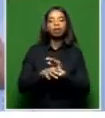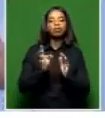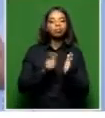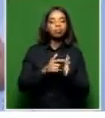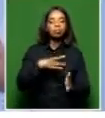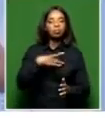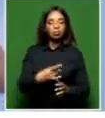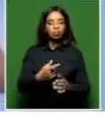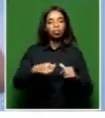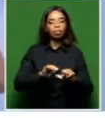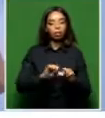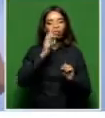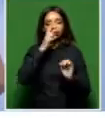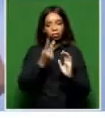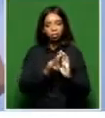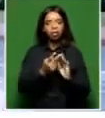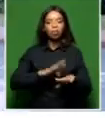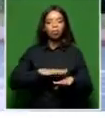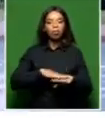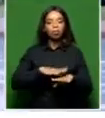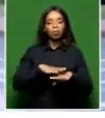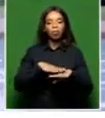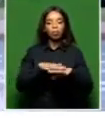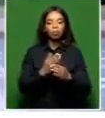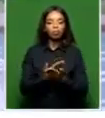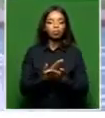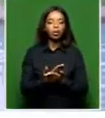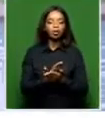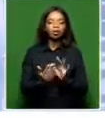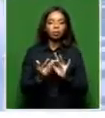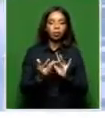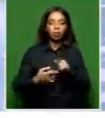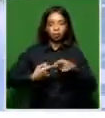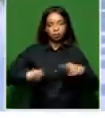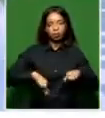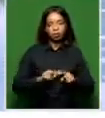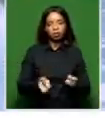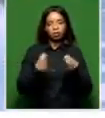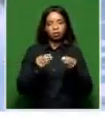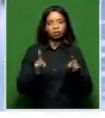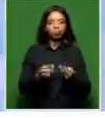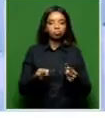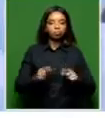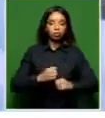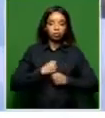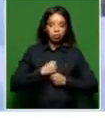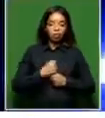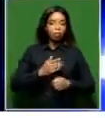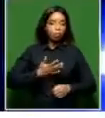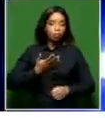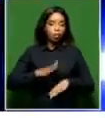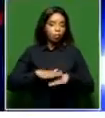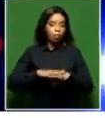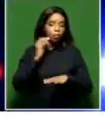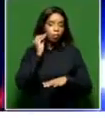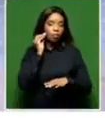Entertainment SA on all digital platforms, so they can stay in touch with us, and we can give them more information on where to